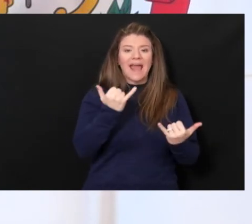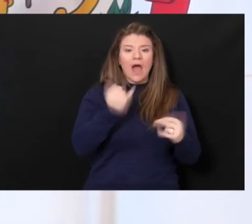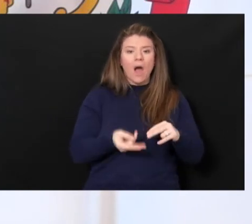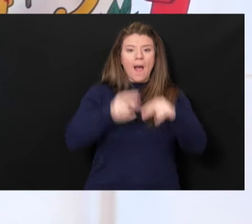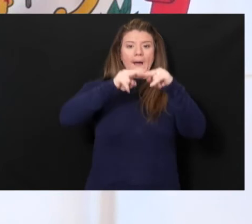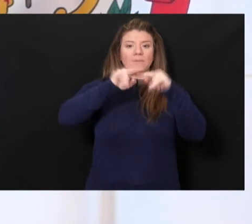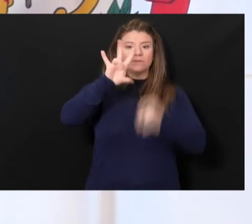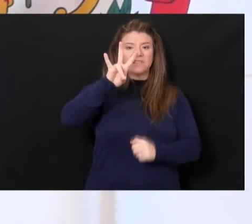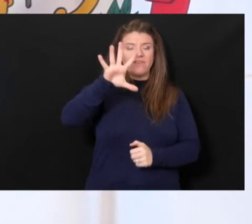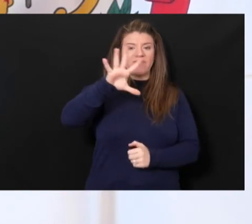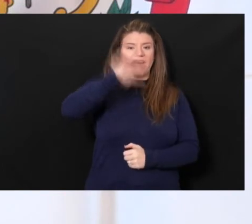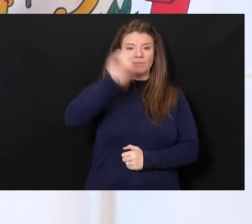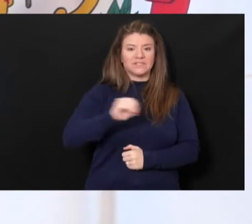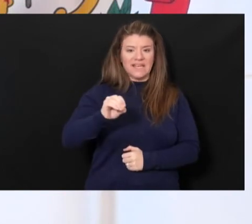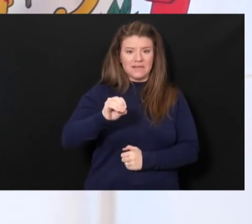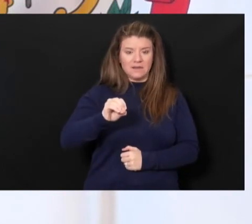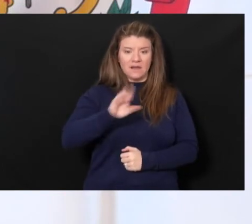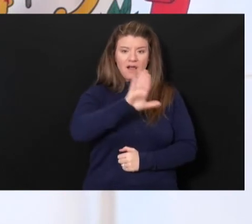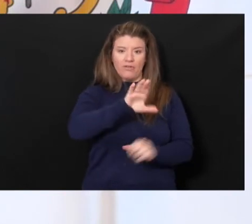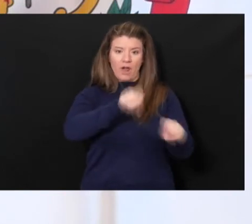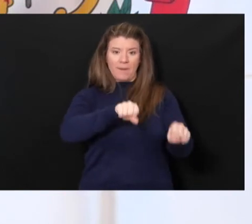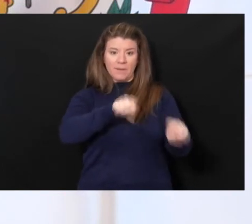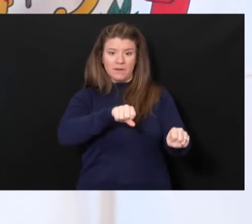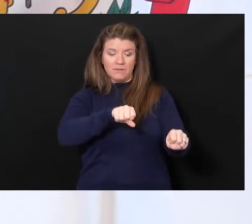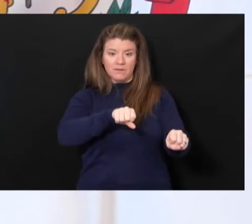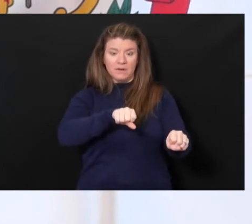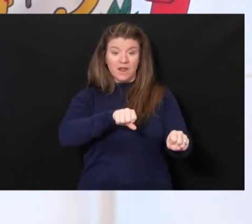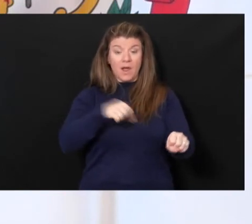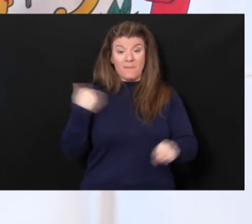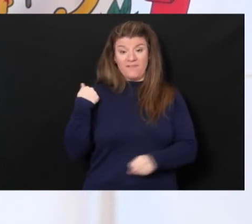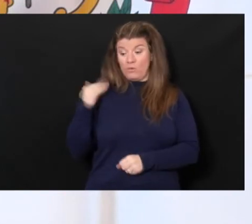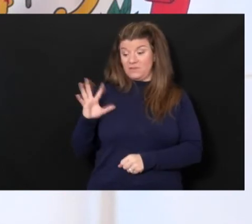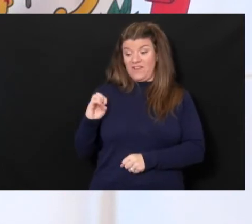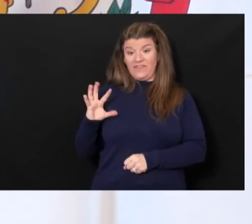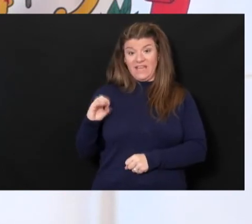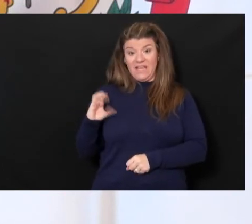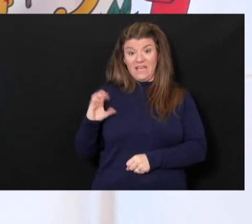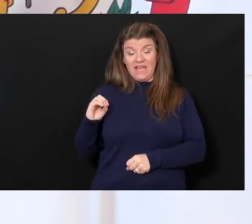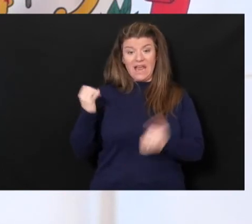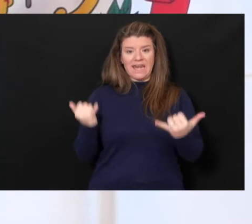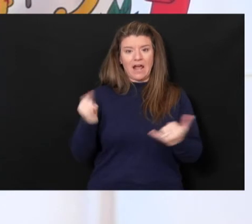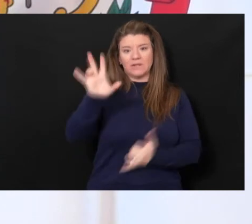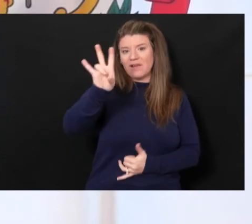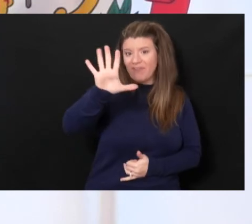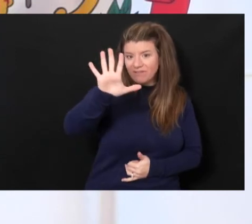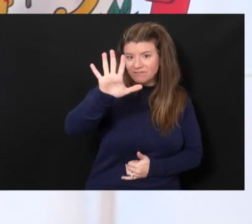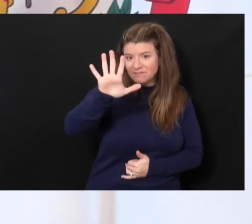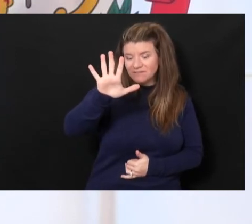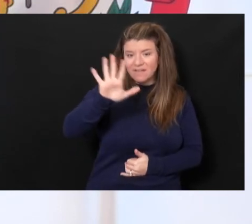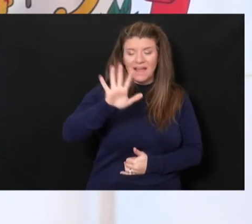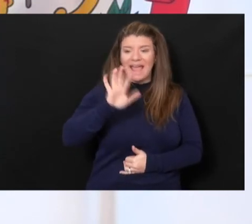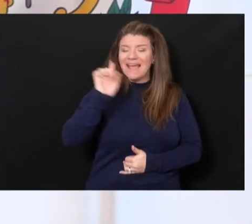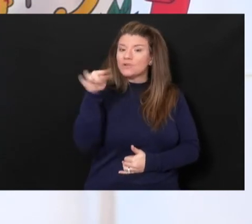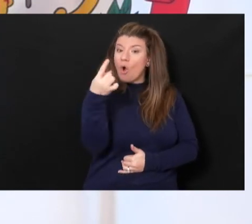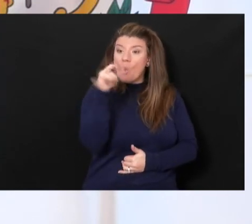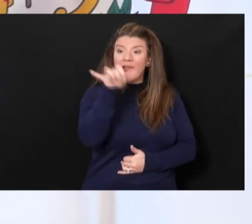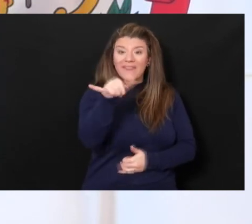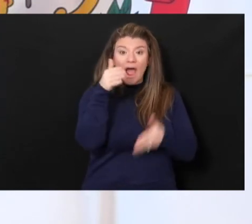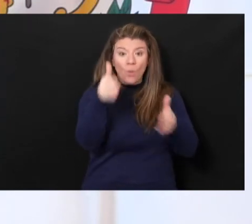75% of their seating capacity. That's up from 50%, and that is only that way if